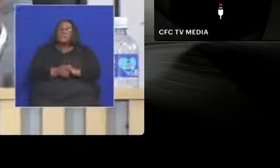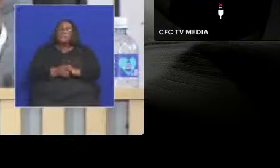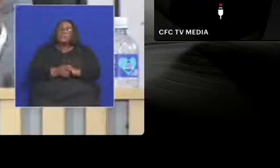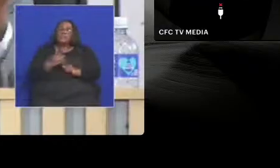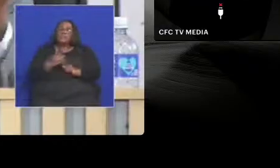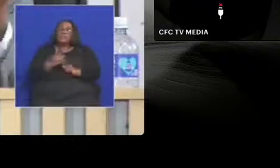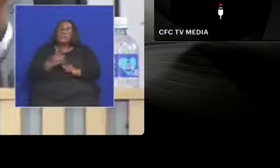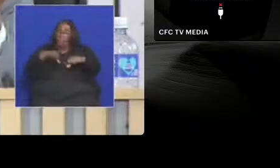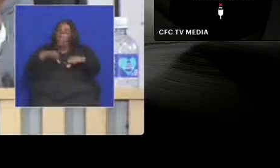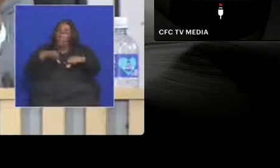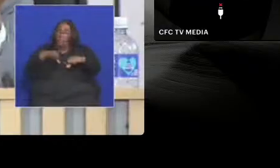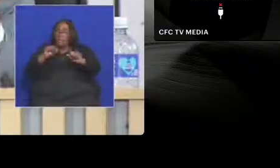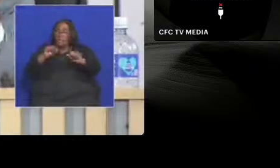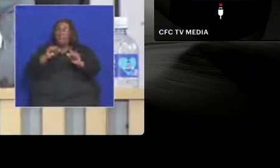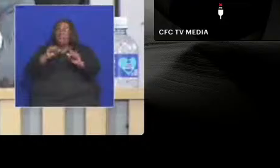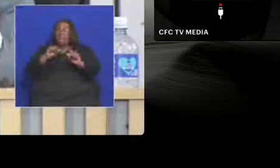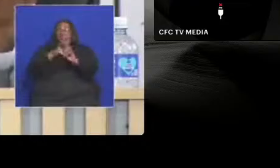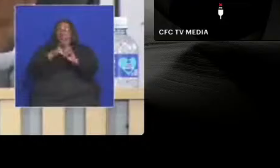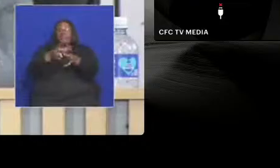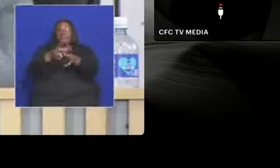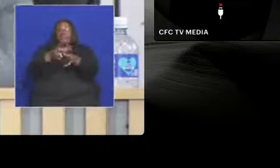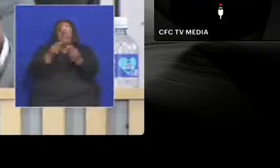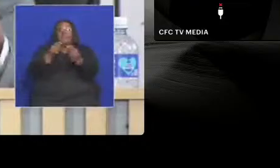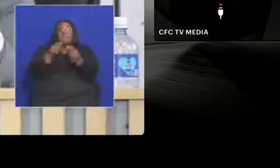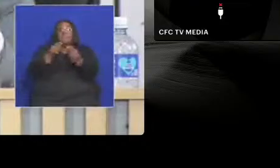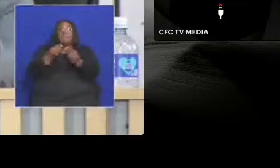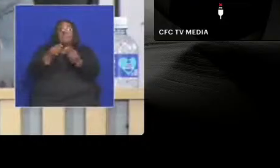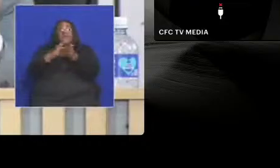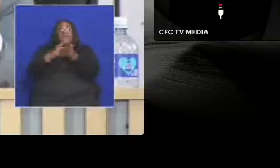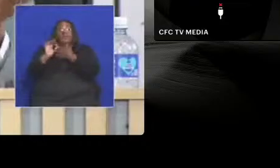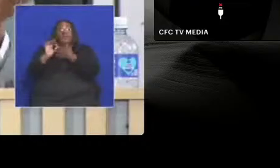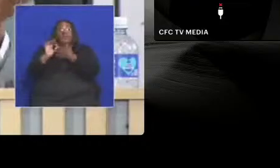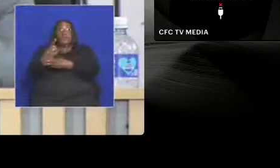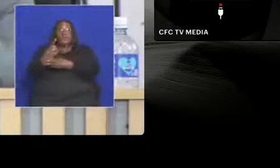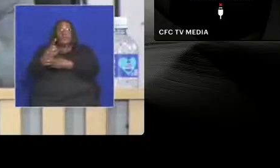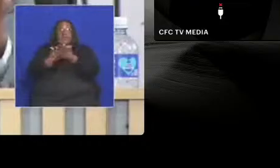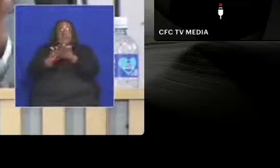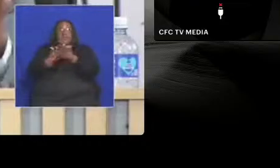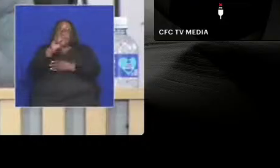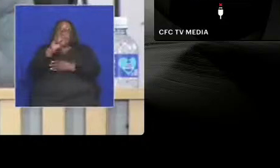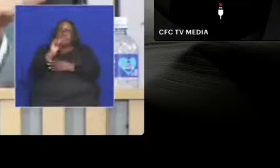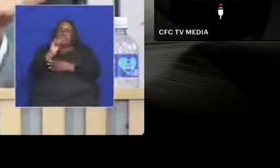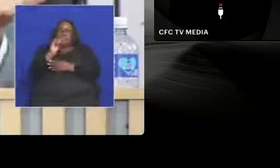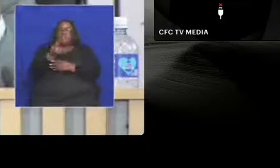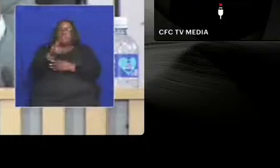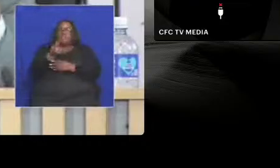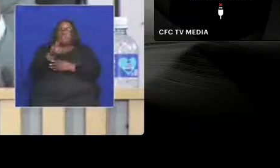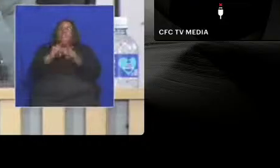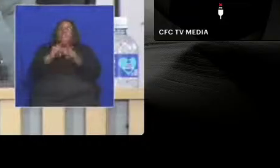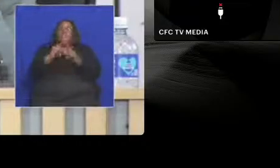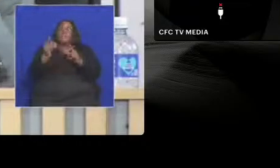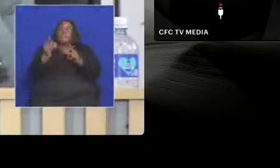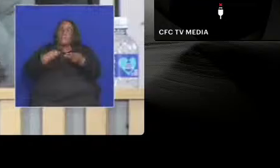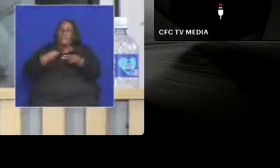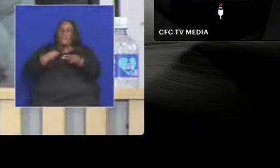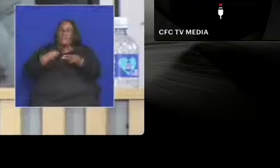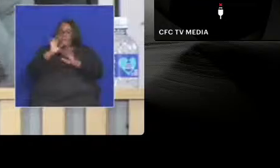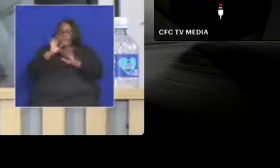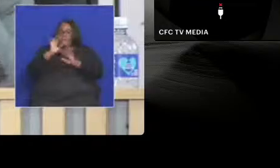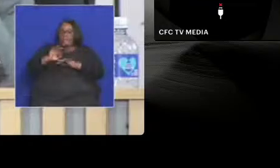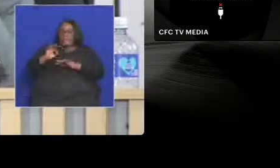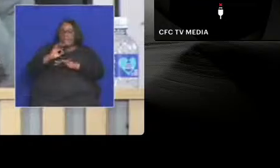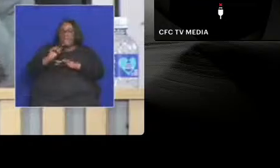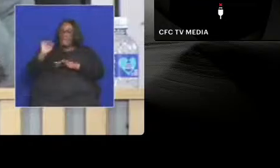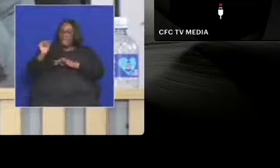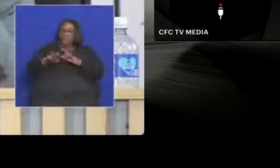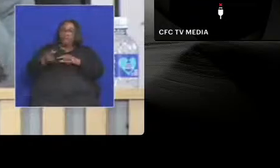gets a RFQ first, we can take money from there, but you have to give me 10% of your profit. So that is